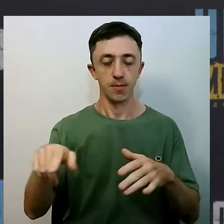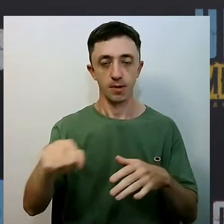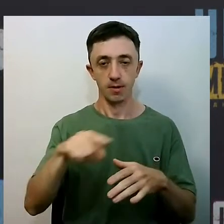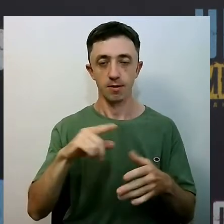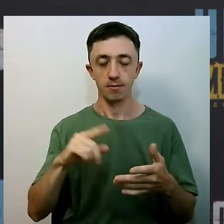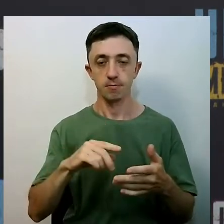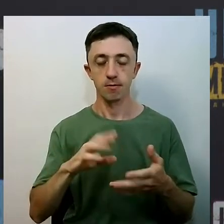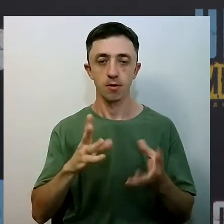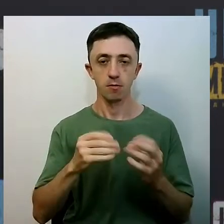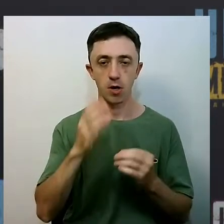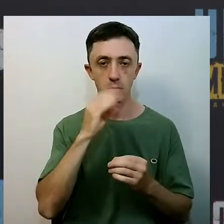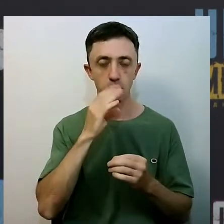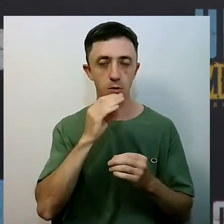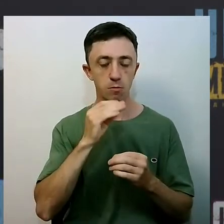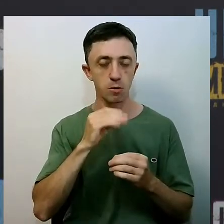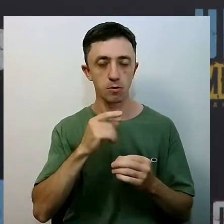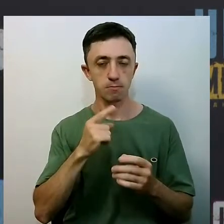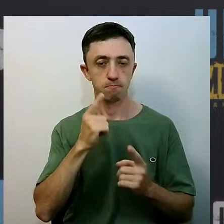of